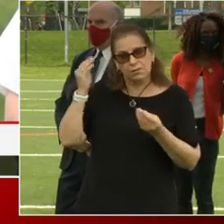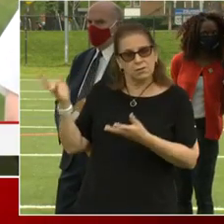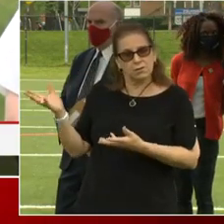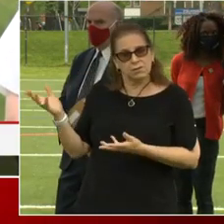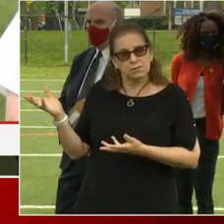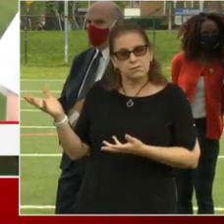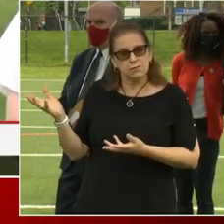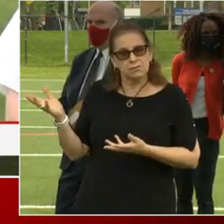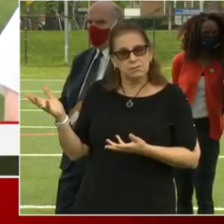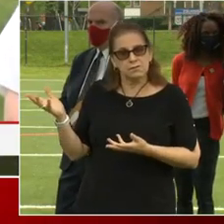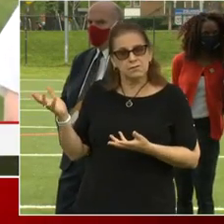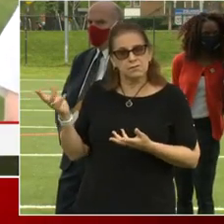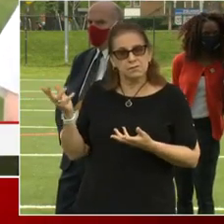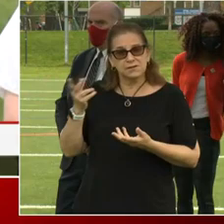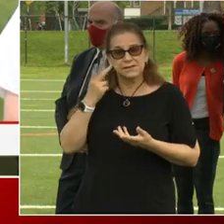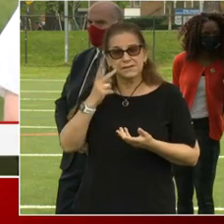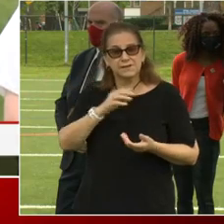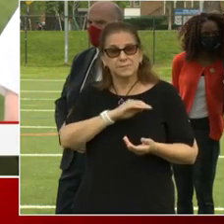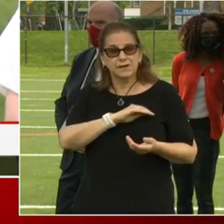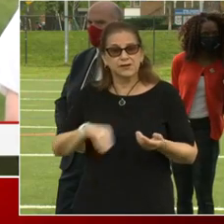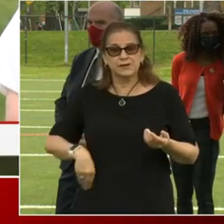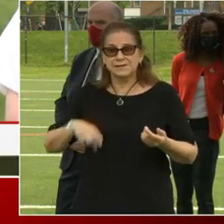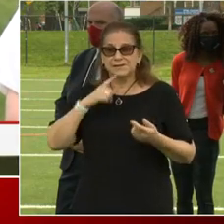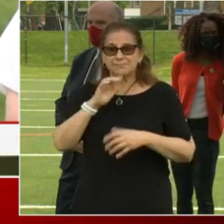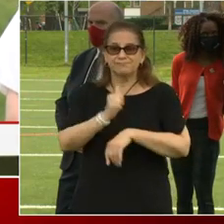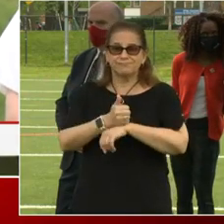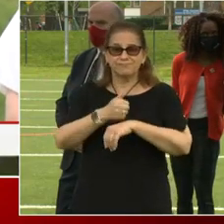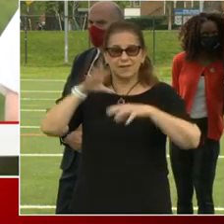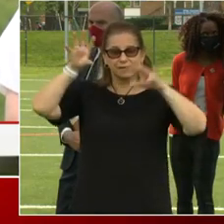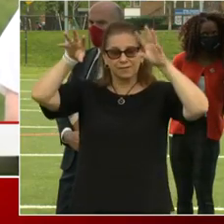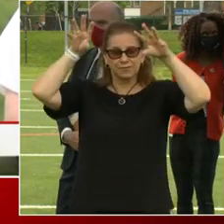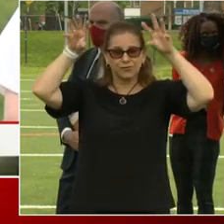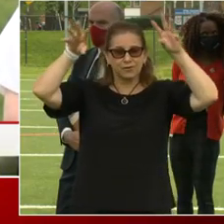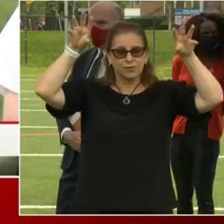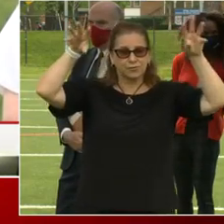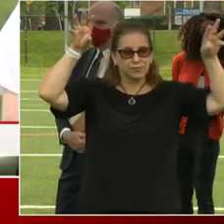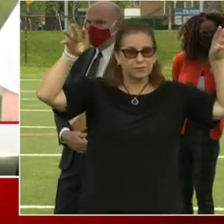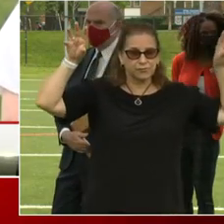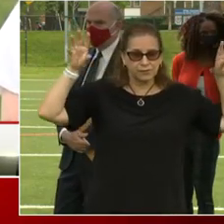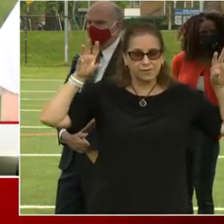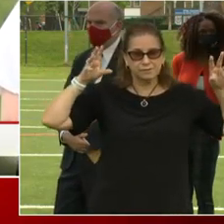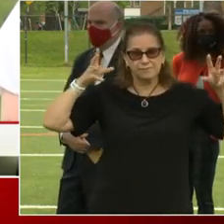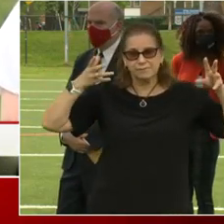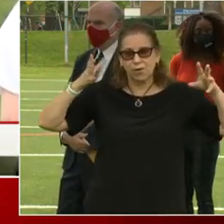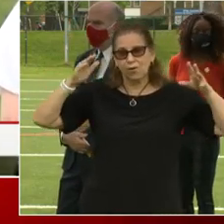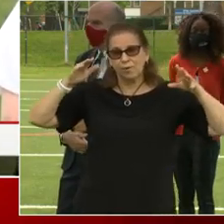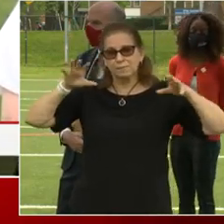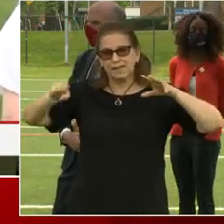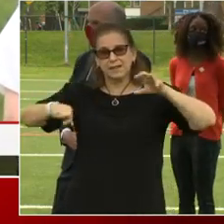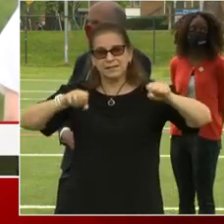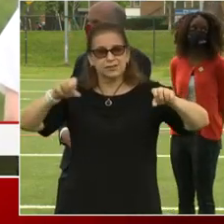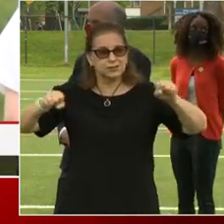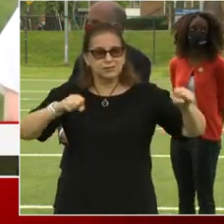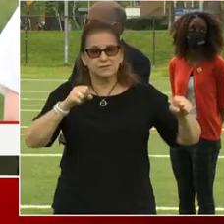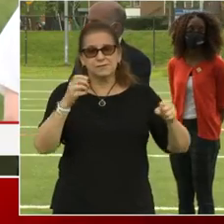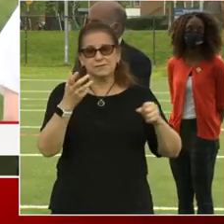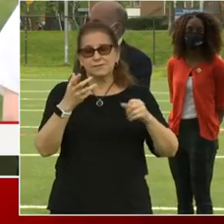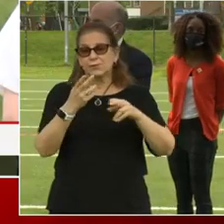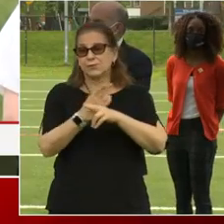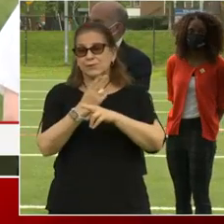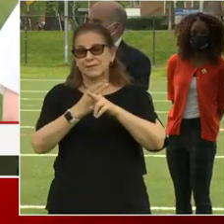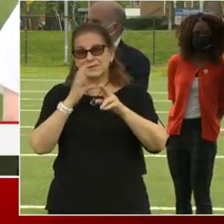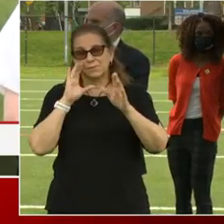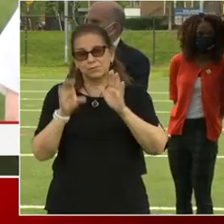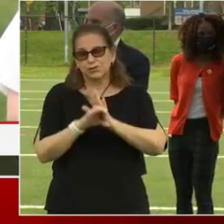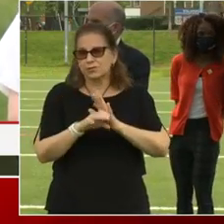earlier about the surveillance photos. We have made an effort to put out images of individuals involved in crime, carrying firearms,